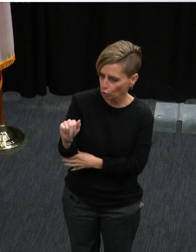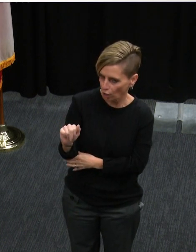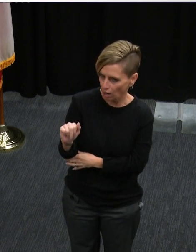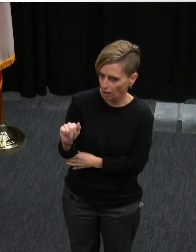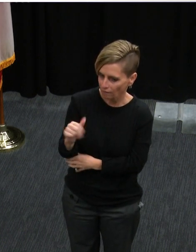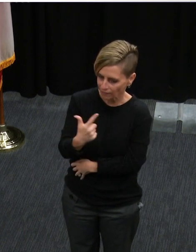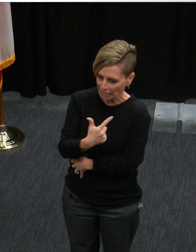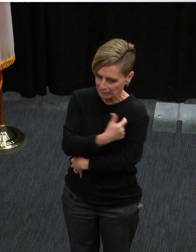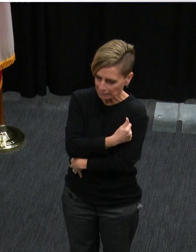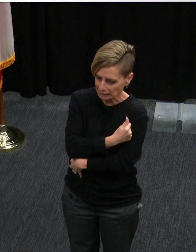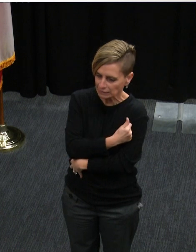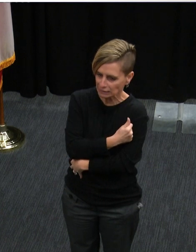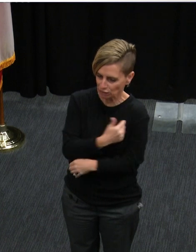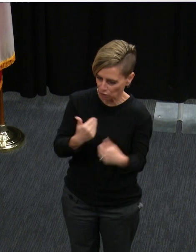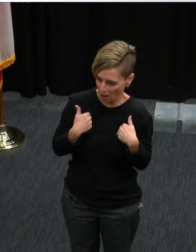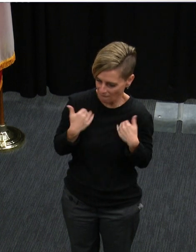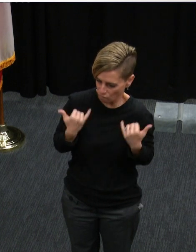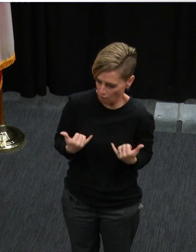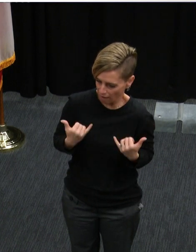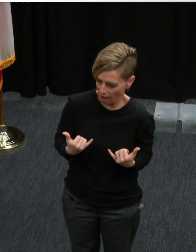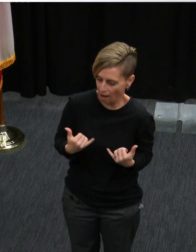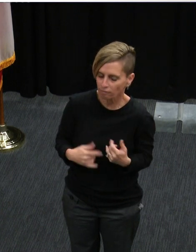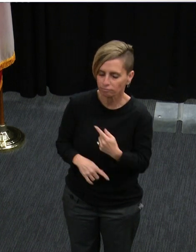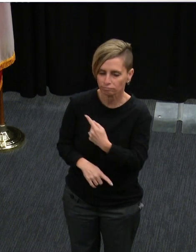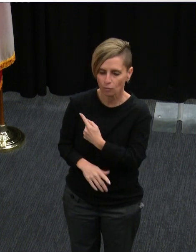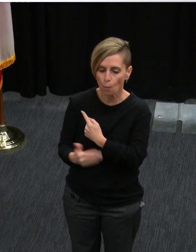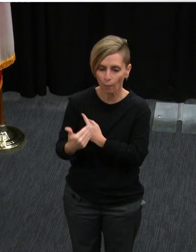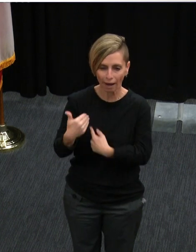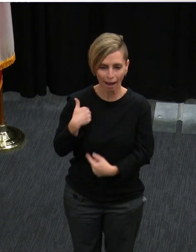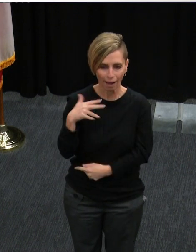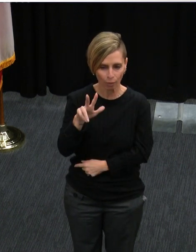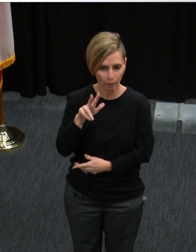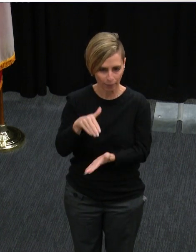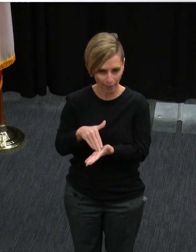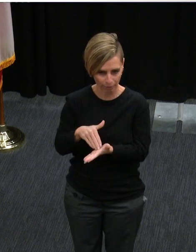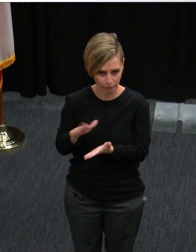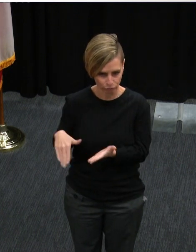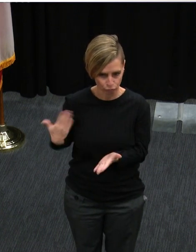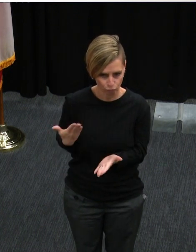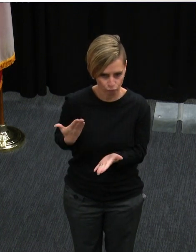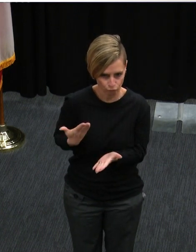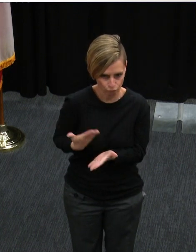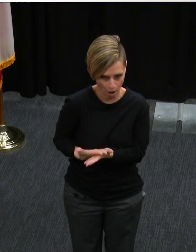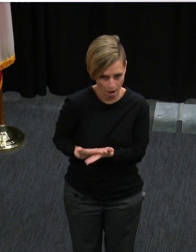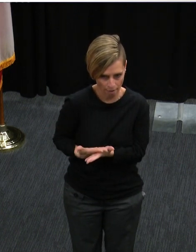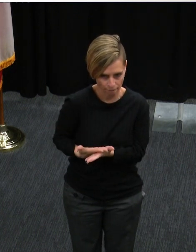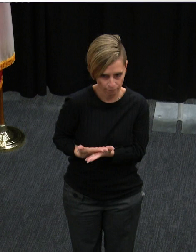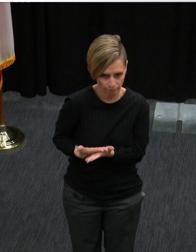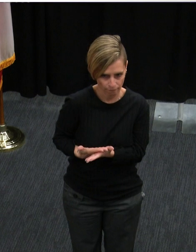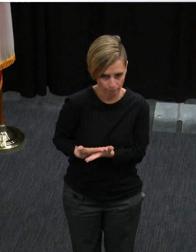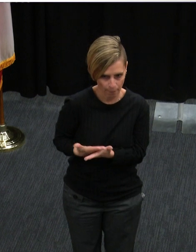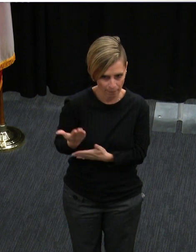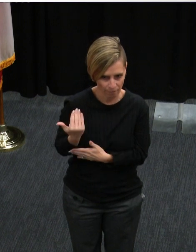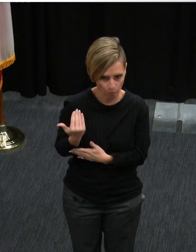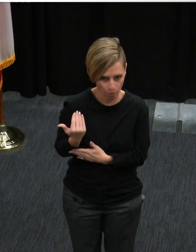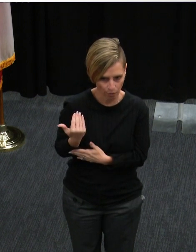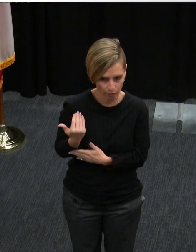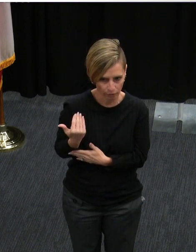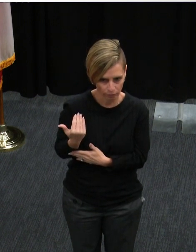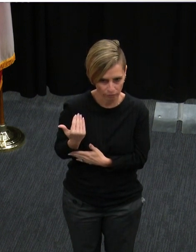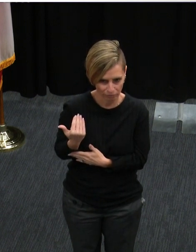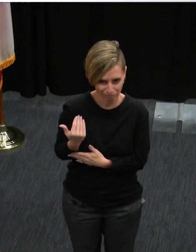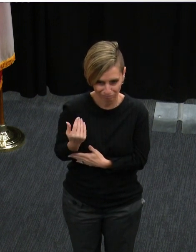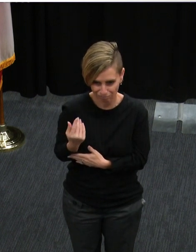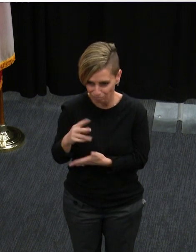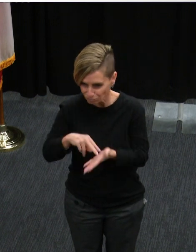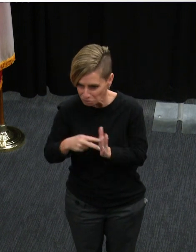now? So we had 3,000 delivered to us earlier. So you mean